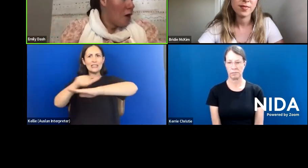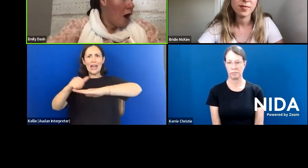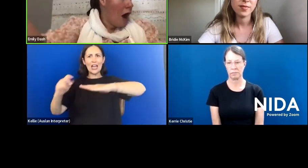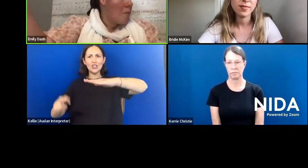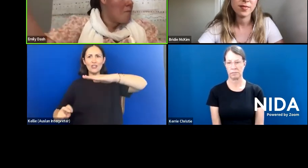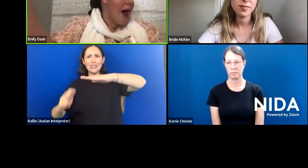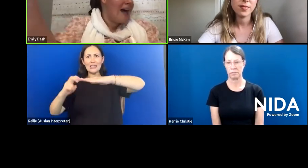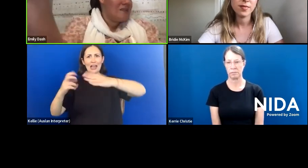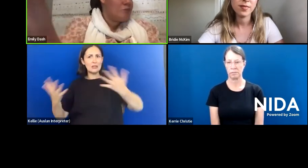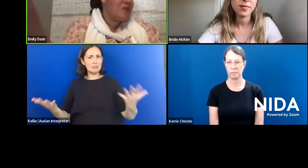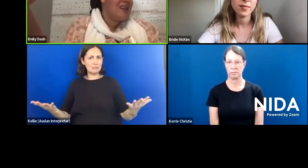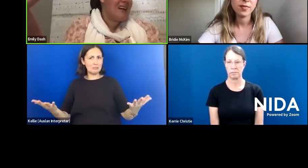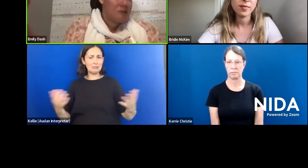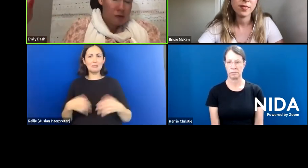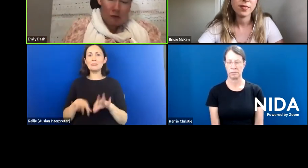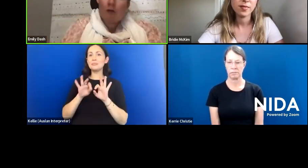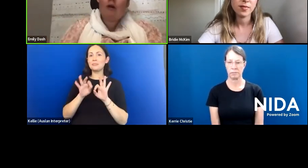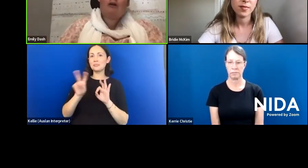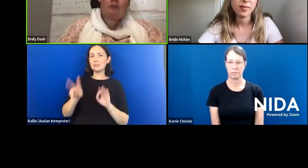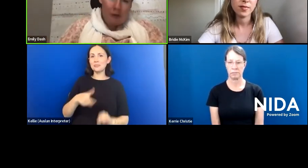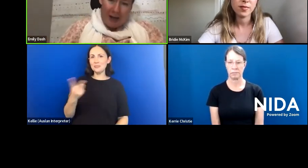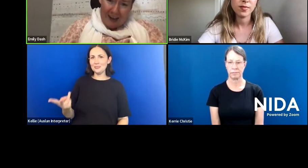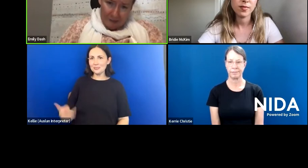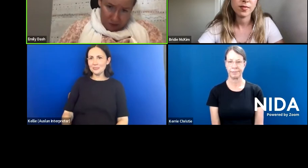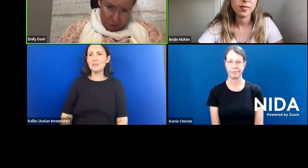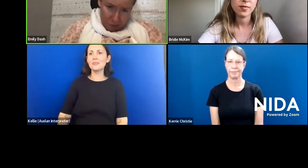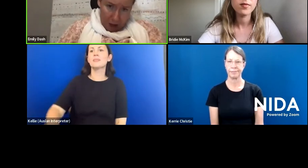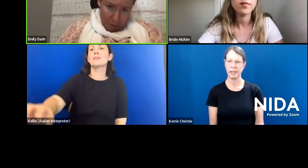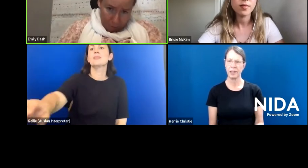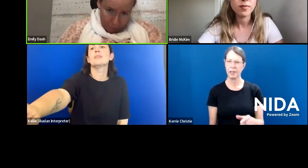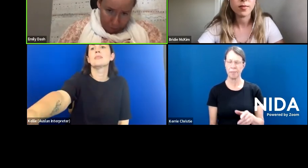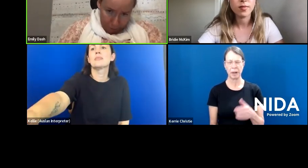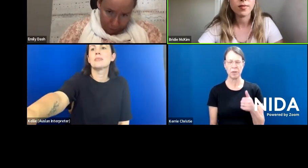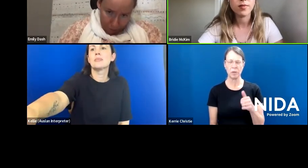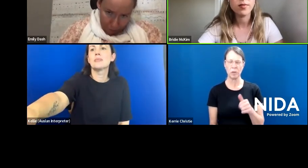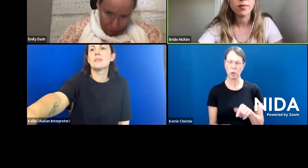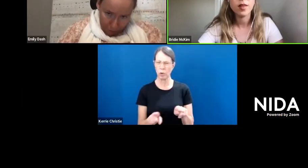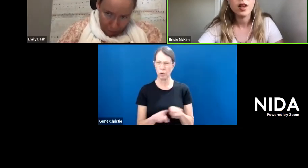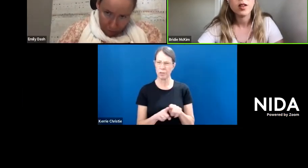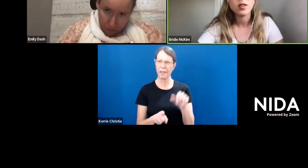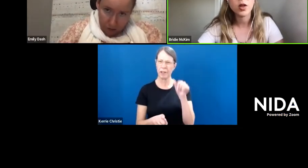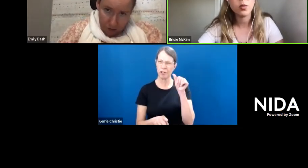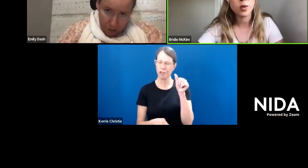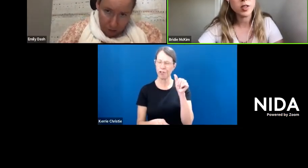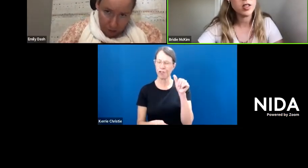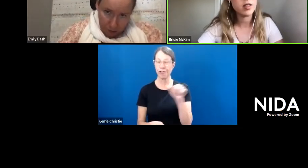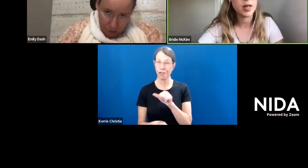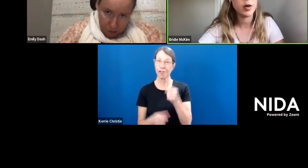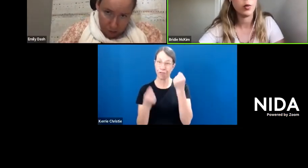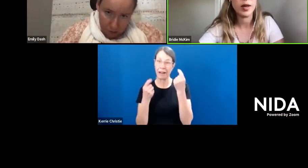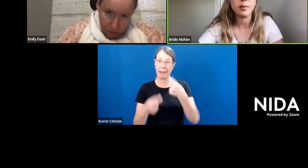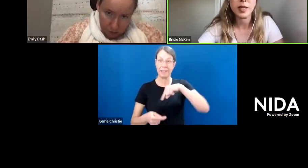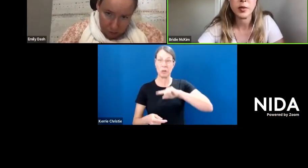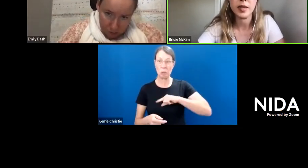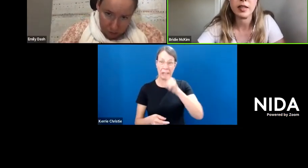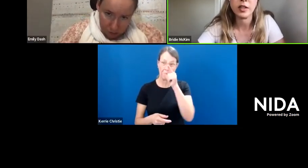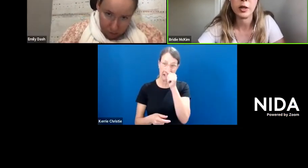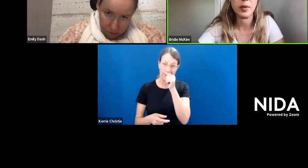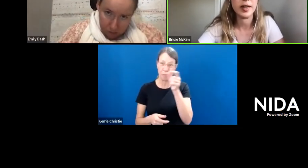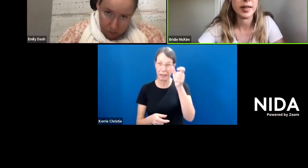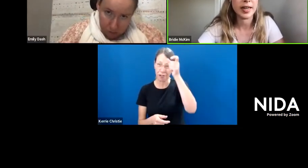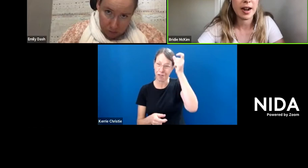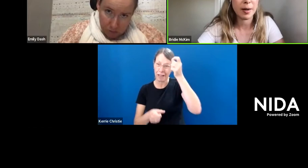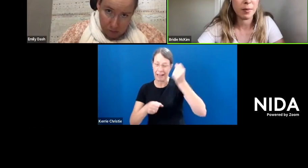acknowledged as potential creatives as well. Mm-hmm. So what do you think we can be doing as